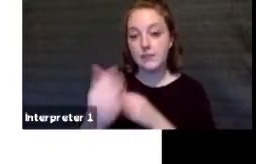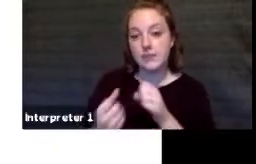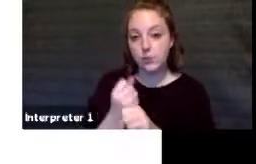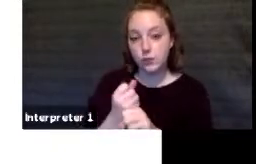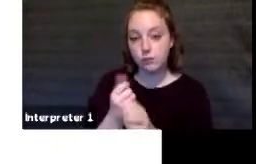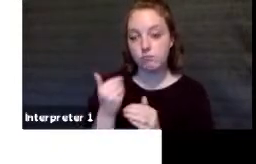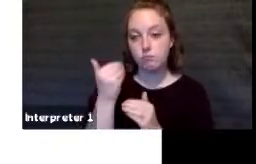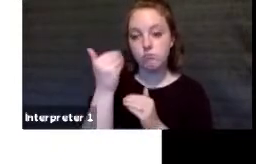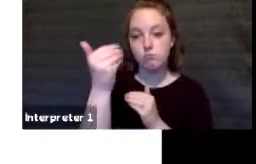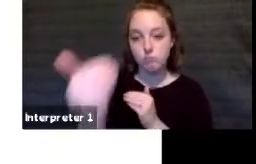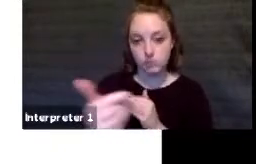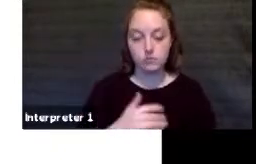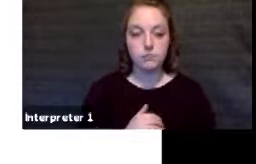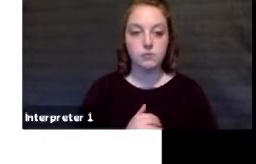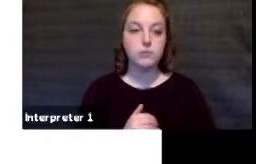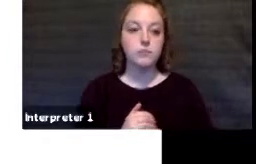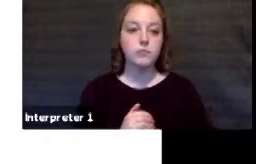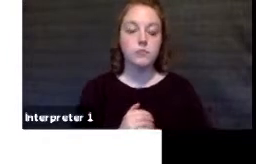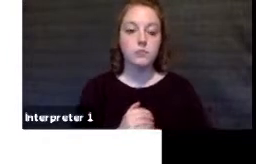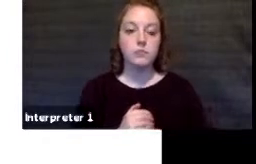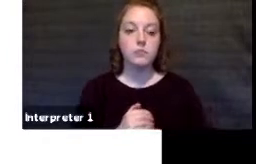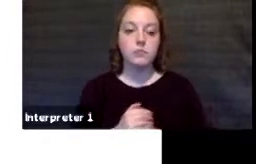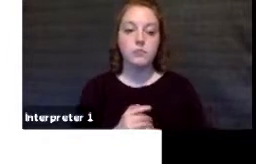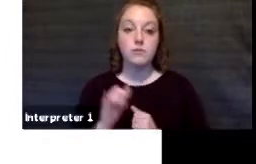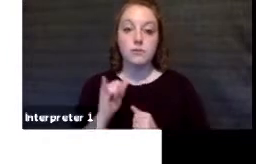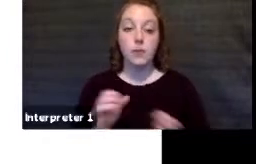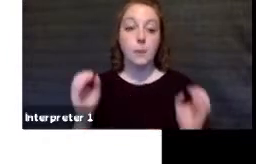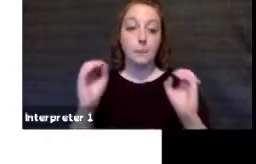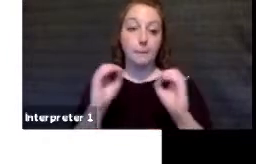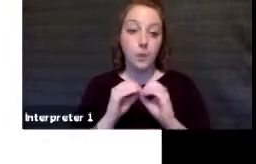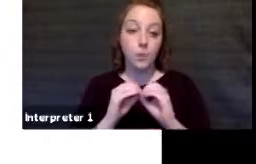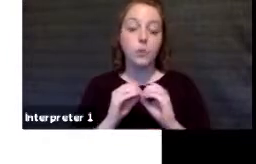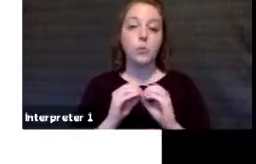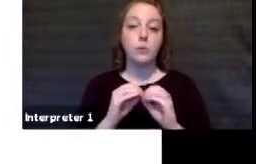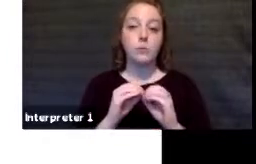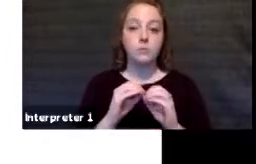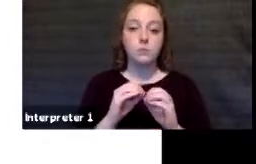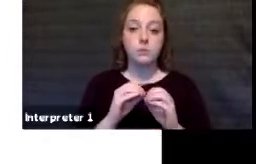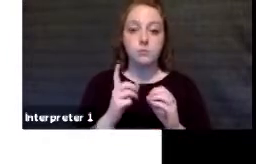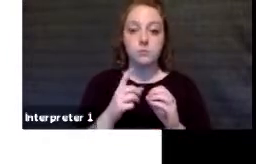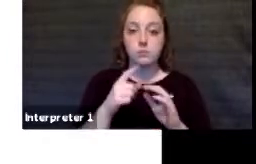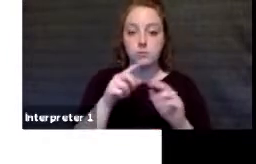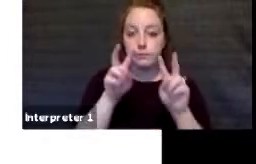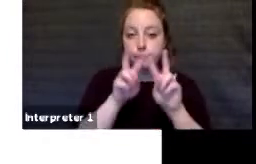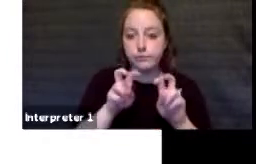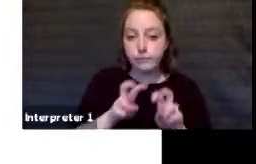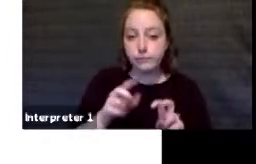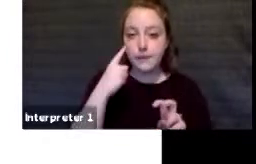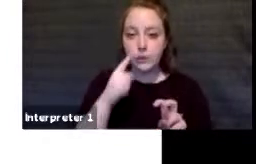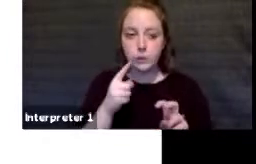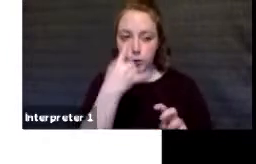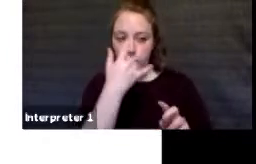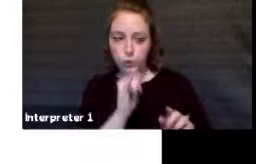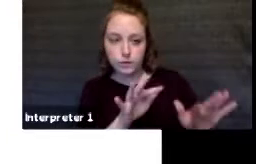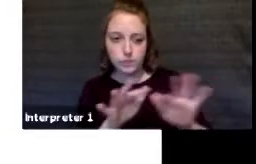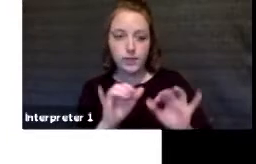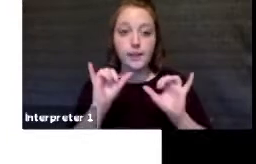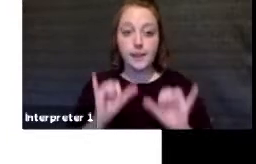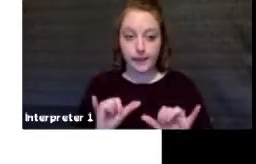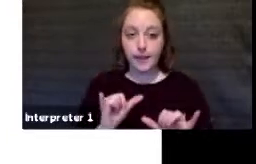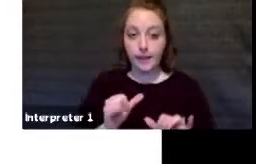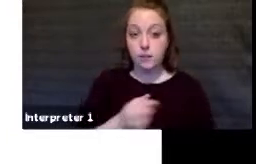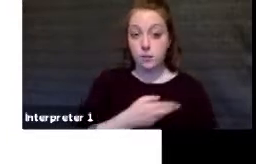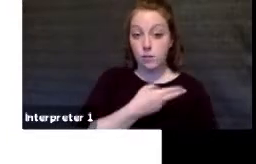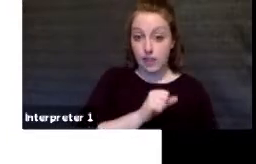more deeply into those facility conditions assessments in each of our presentations about high schools, about middle schools, and tonight about elementary